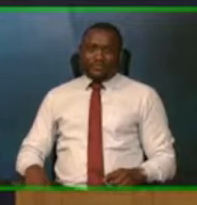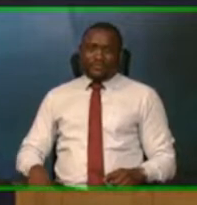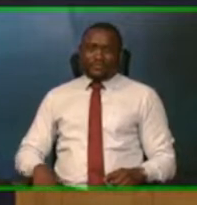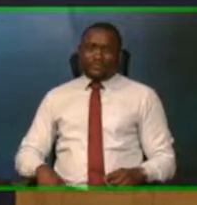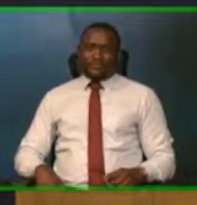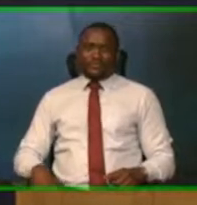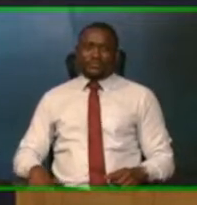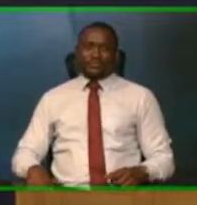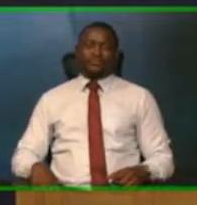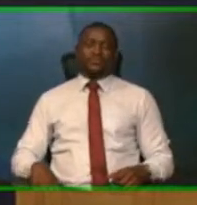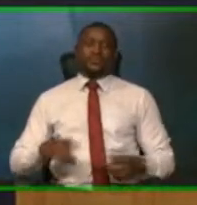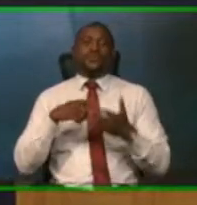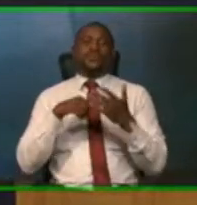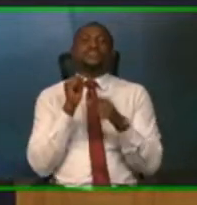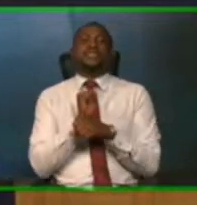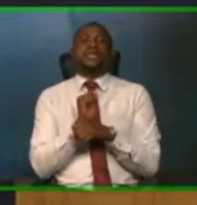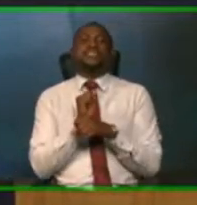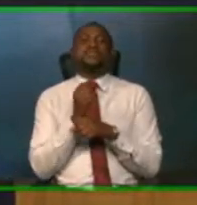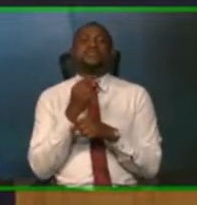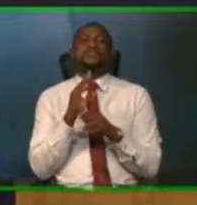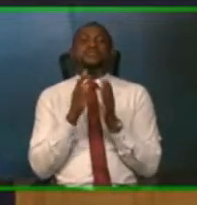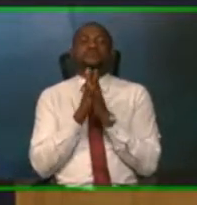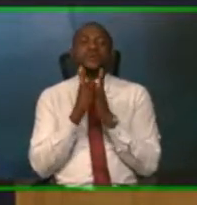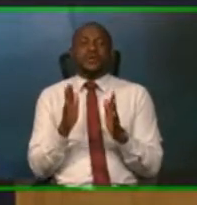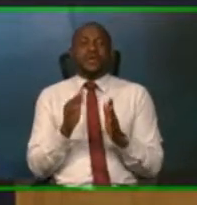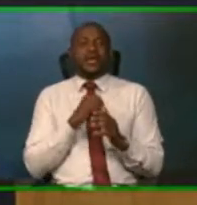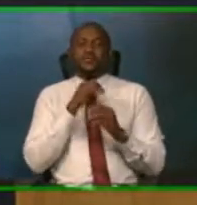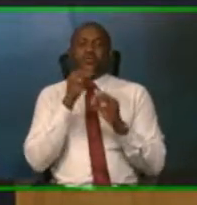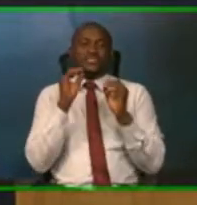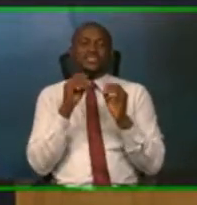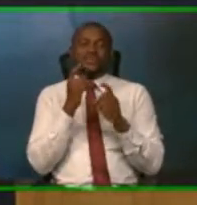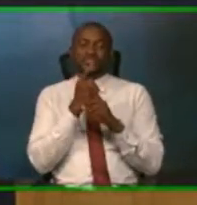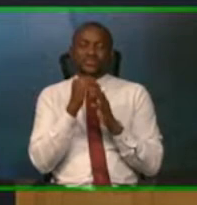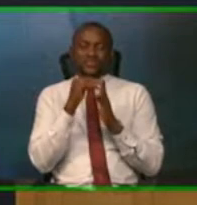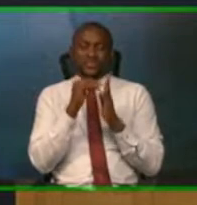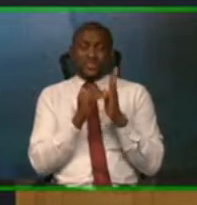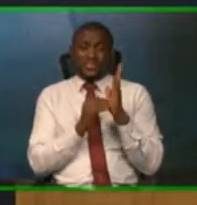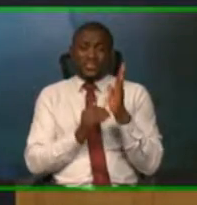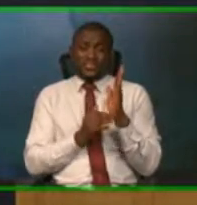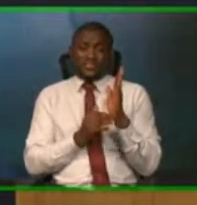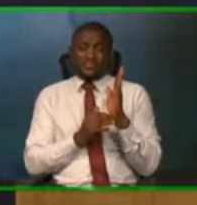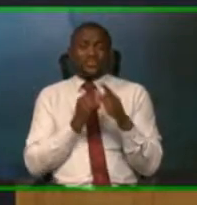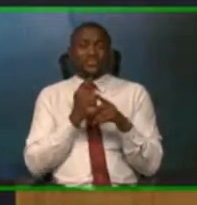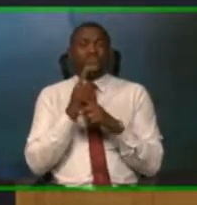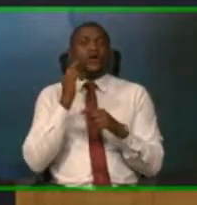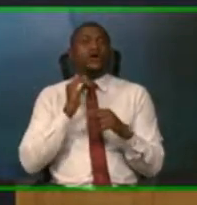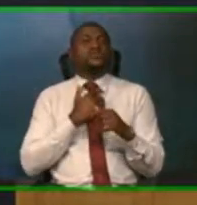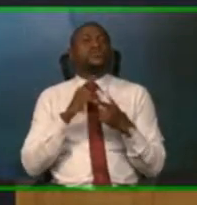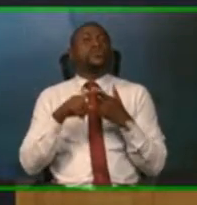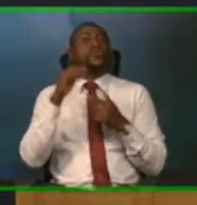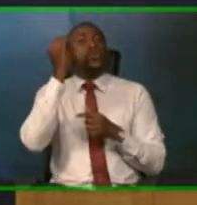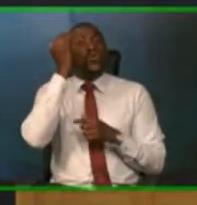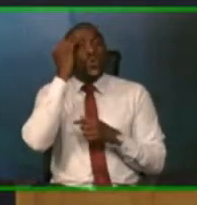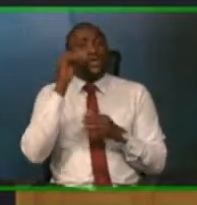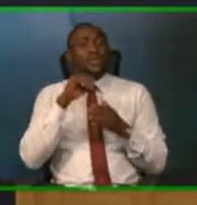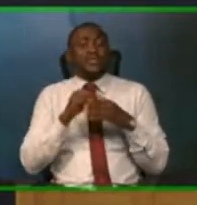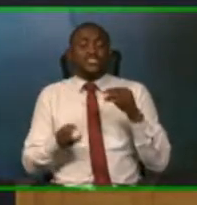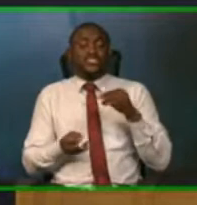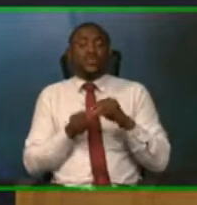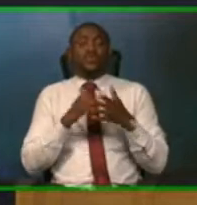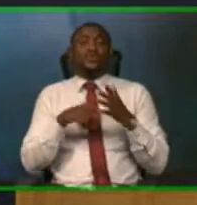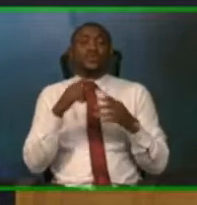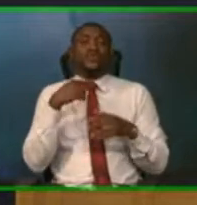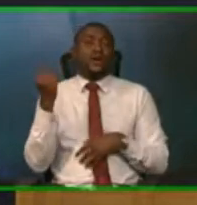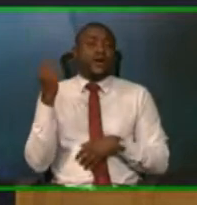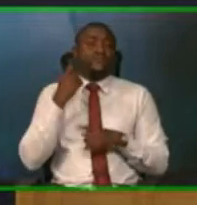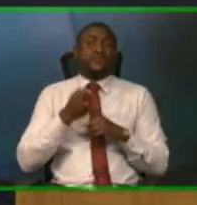What is the assignment of prayer? I will not be teaching, but I'll just list it, just for us to know. In addition to all we have heard from the